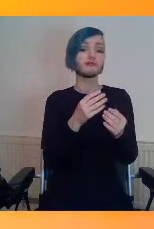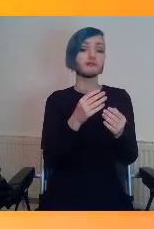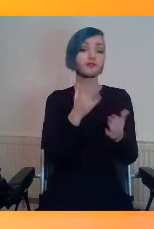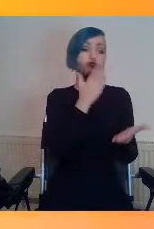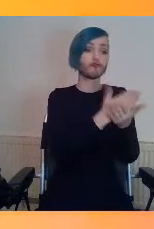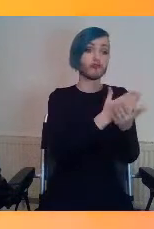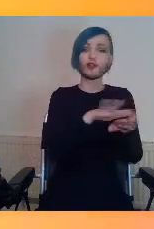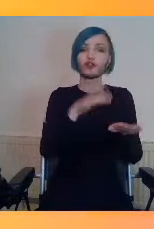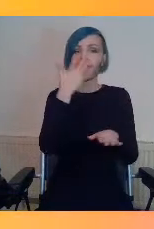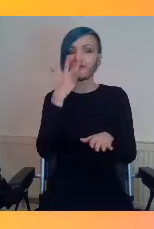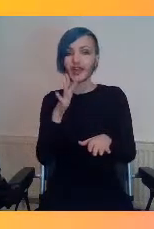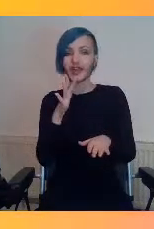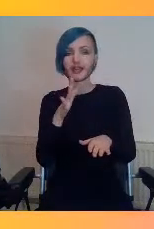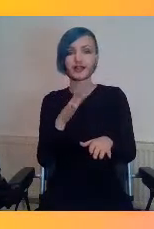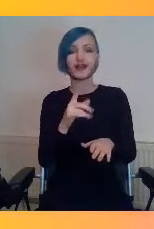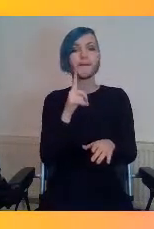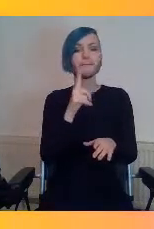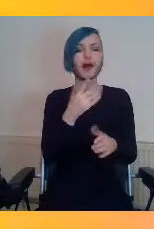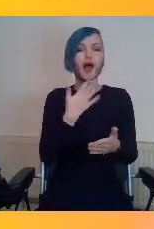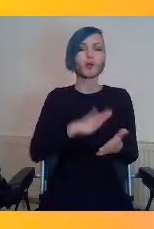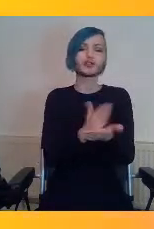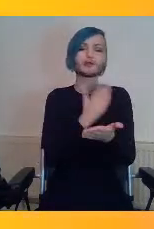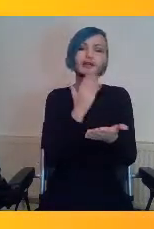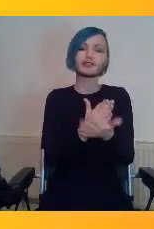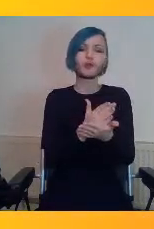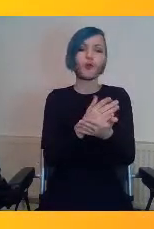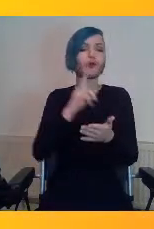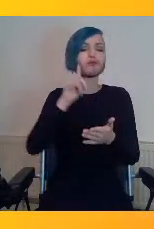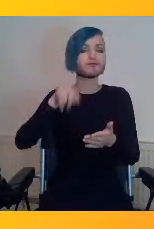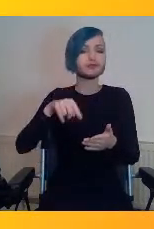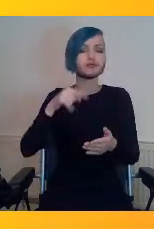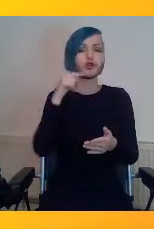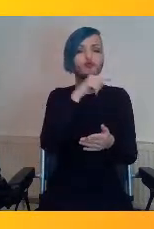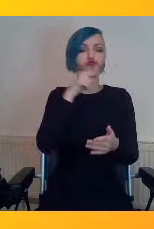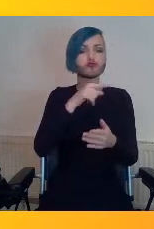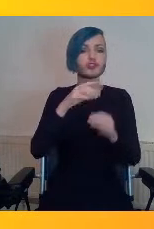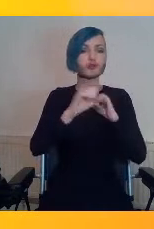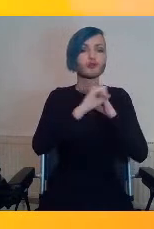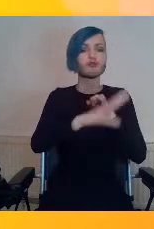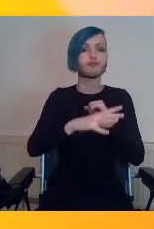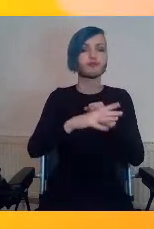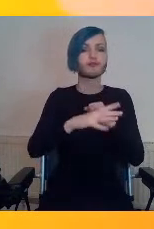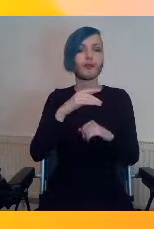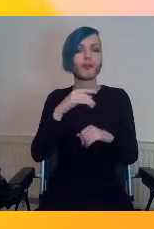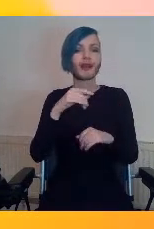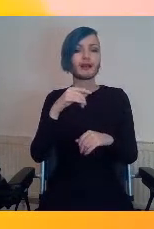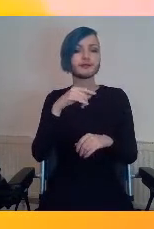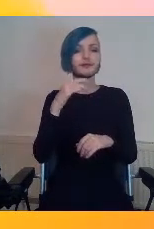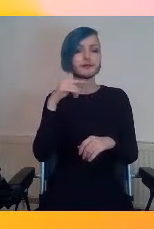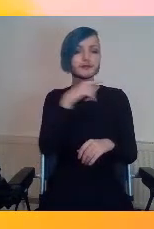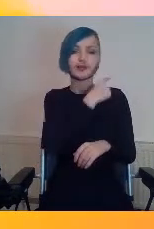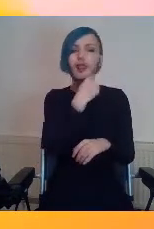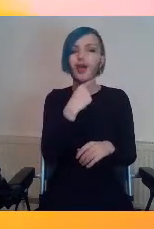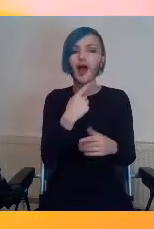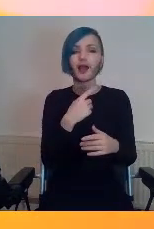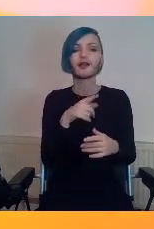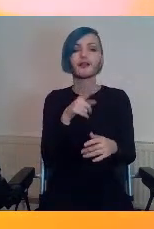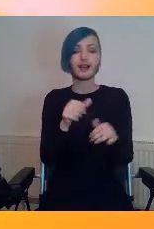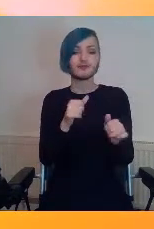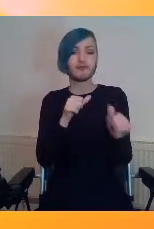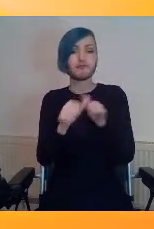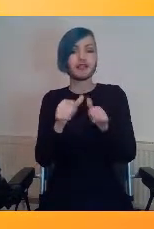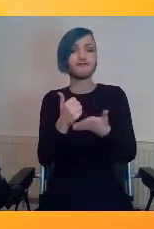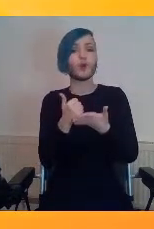What I wanted to ask you, this will be the best what you could do for Ukraine and for LGBTQI